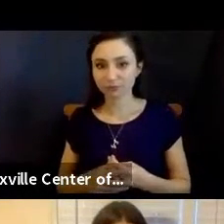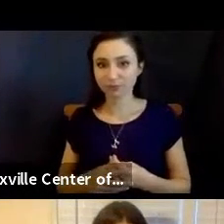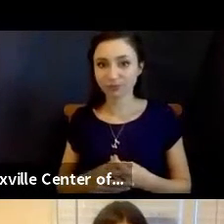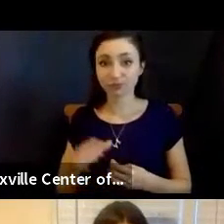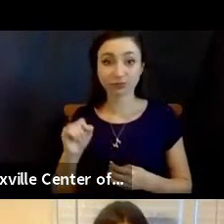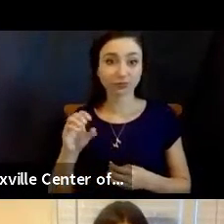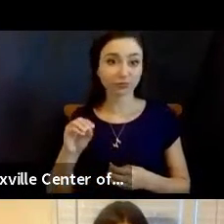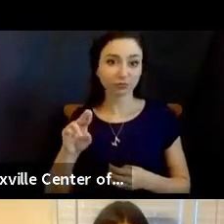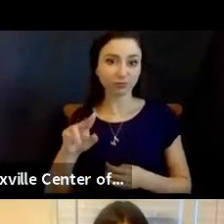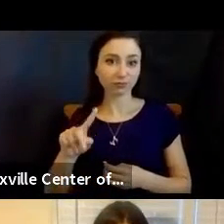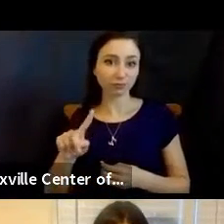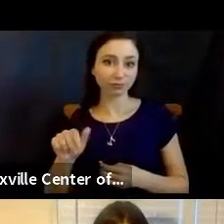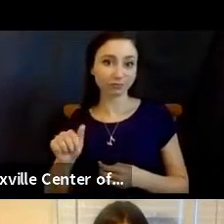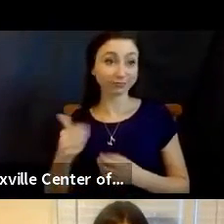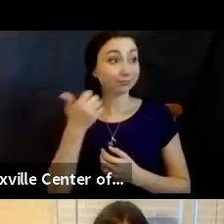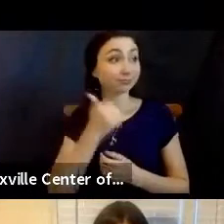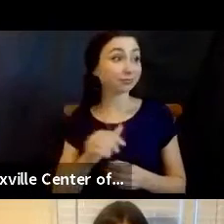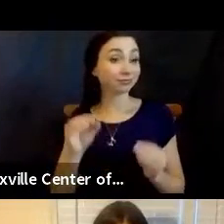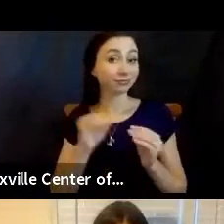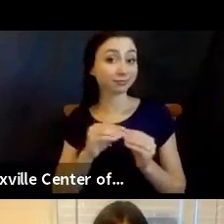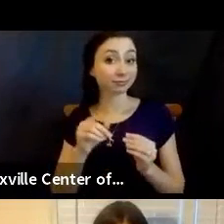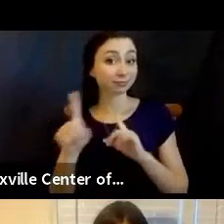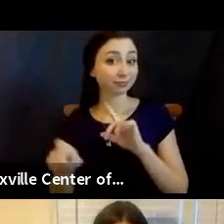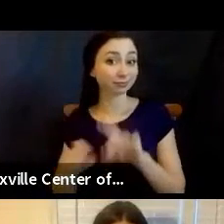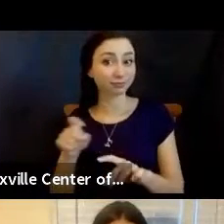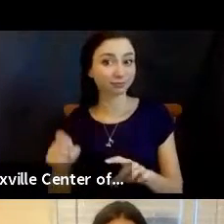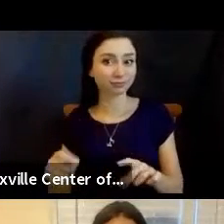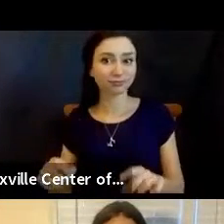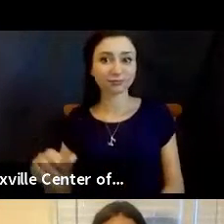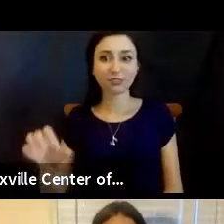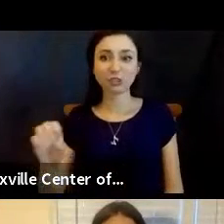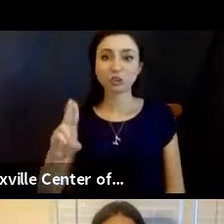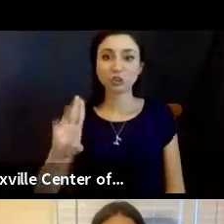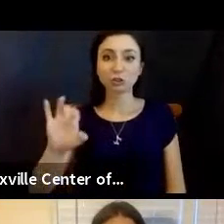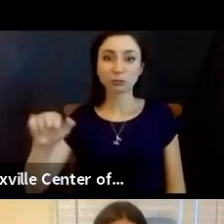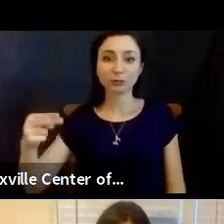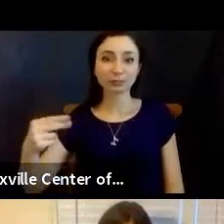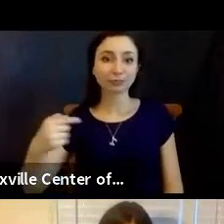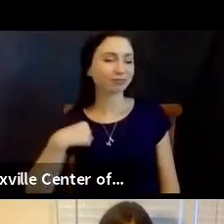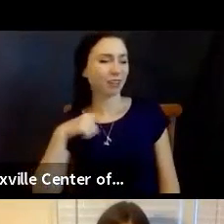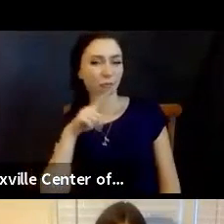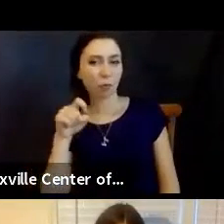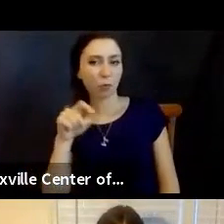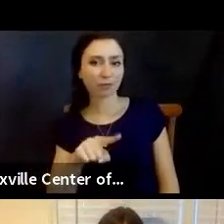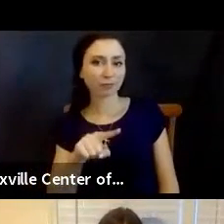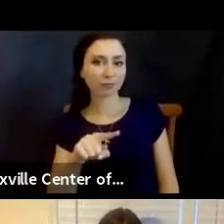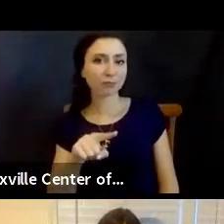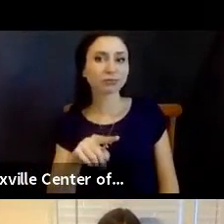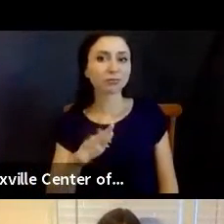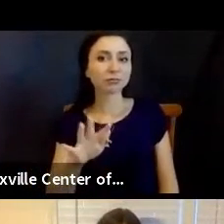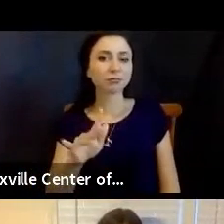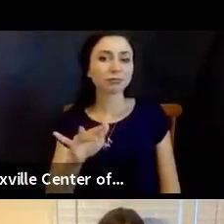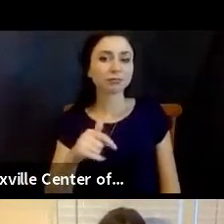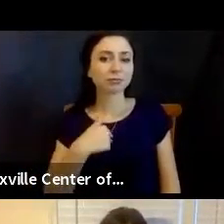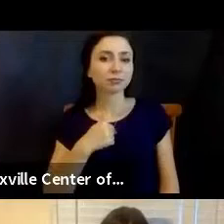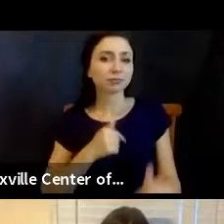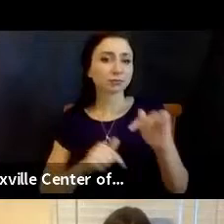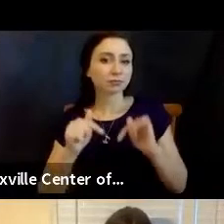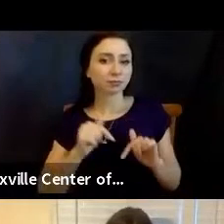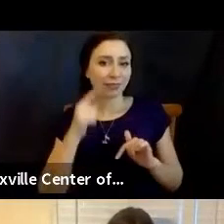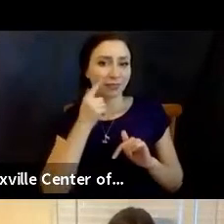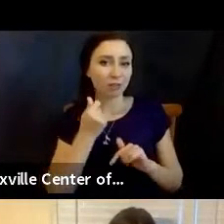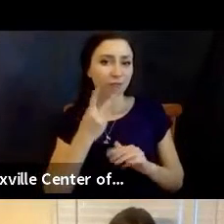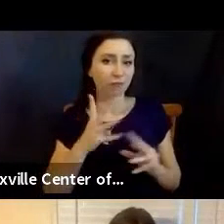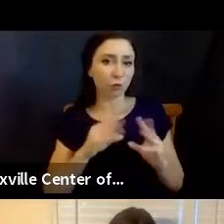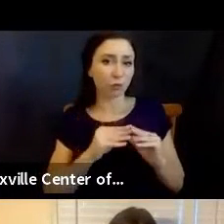Other questions? I had one. I just wanted to circle back on, I believe maybe a few meetings ago,